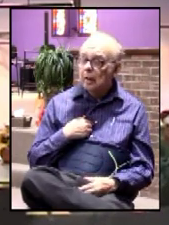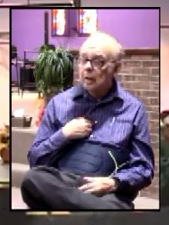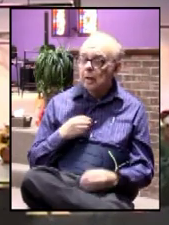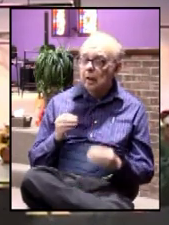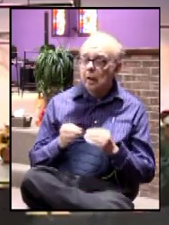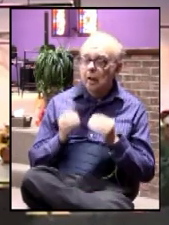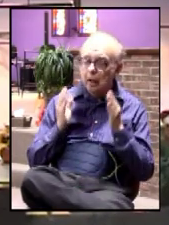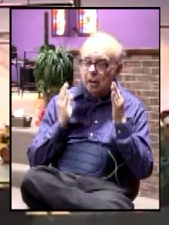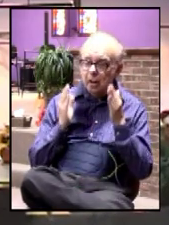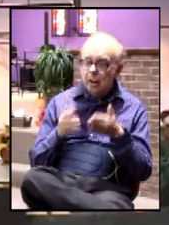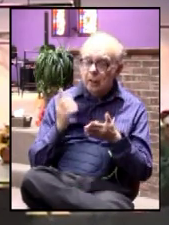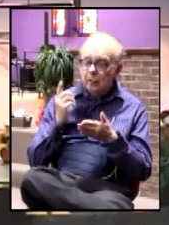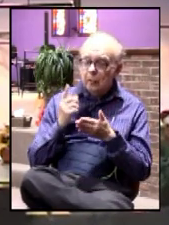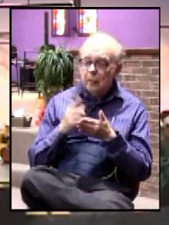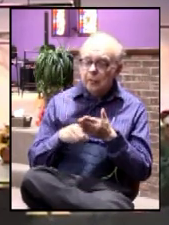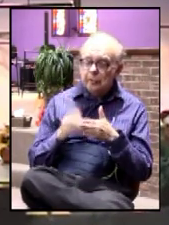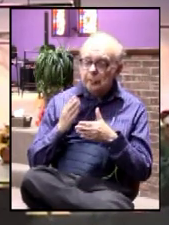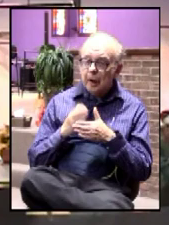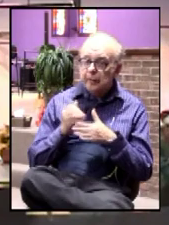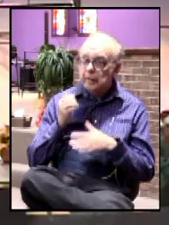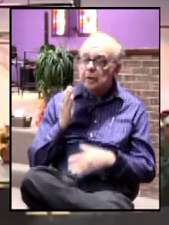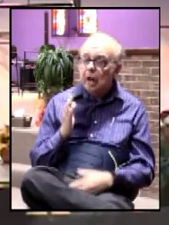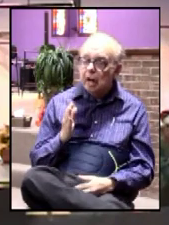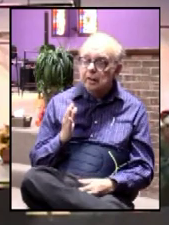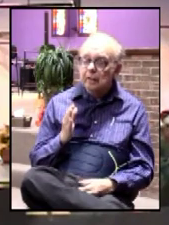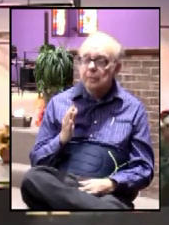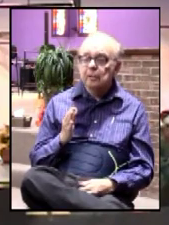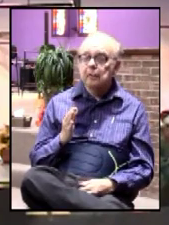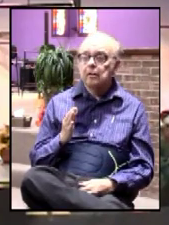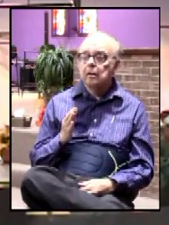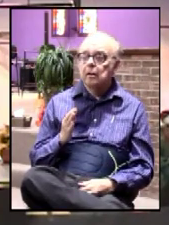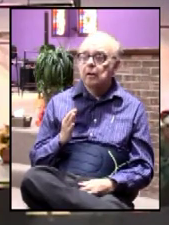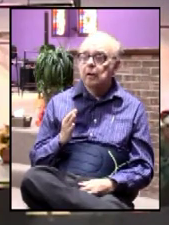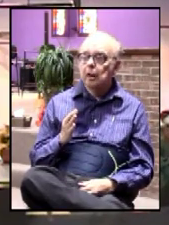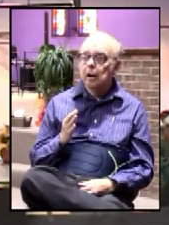And the more I'm focused on what's bothering Him.